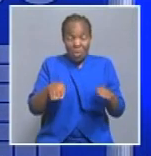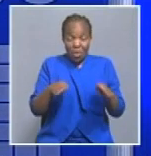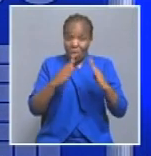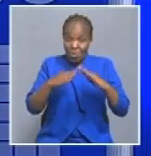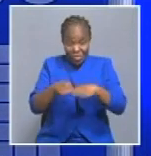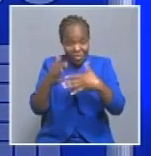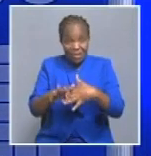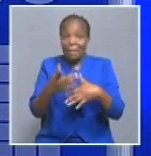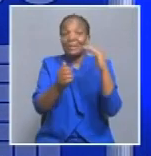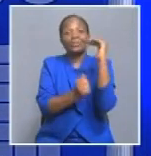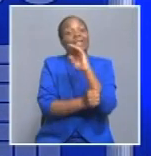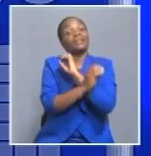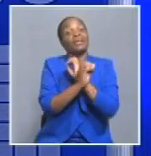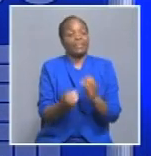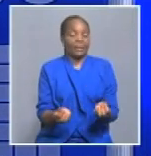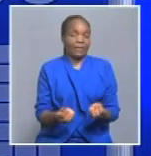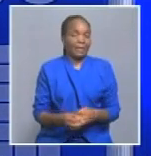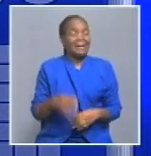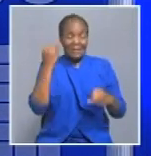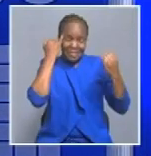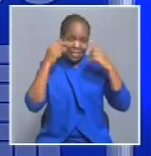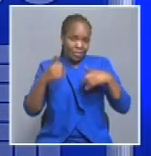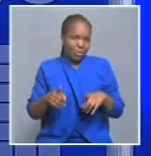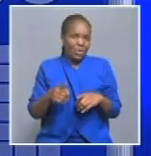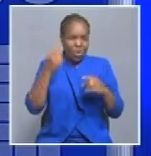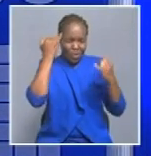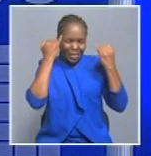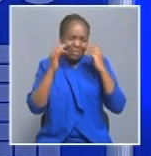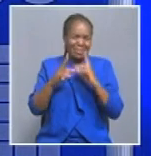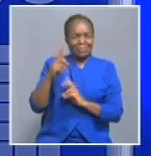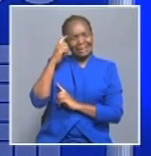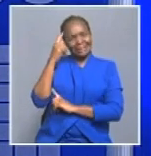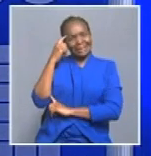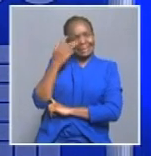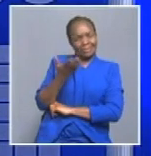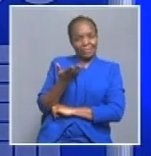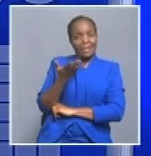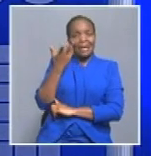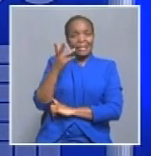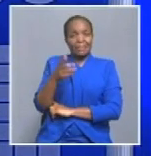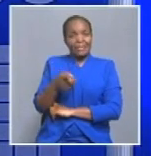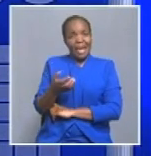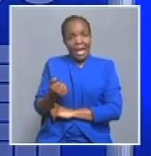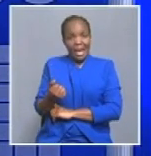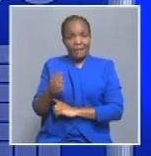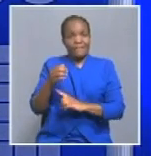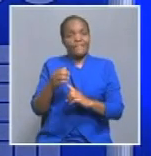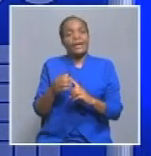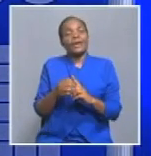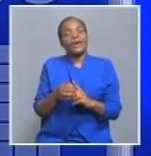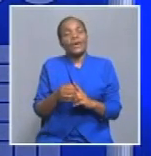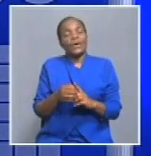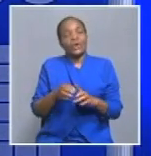which received mixed feelings. Now, on the line, I'm joined by Esther Lusepani, the Executive Director in the Ministry of Gender